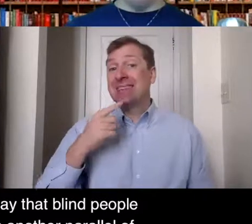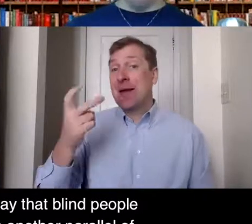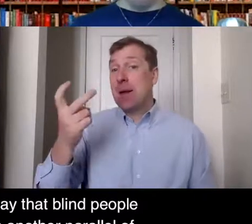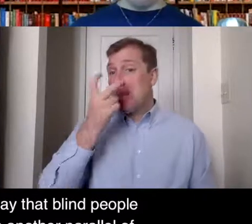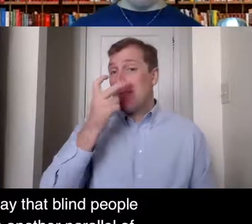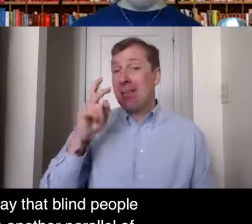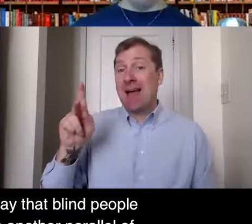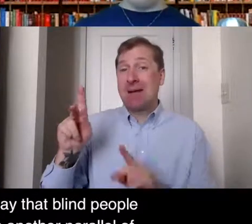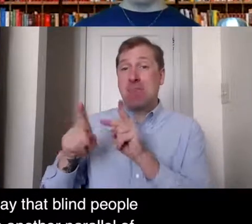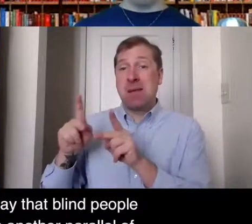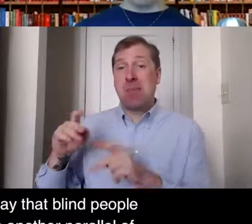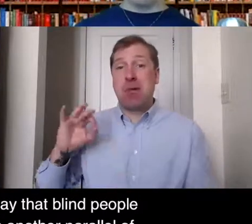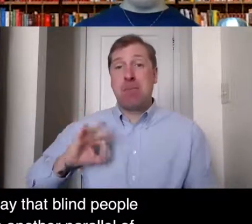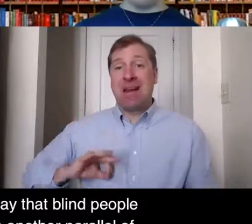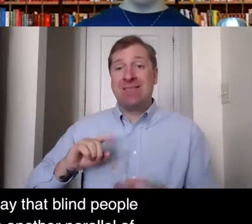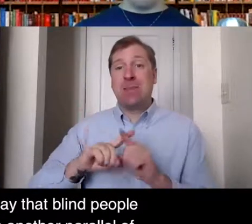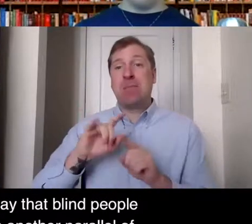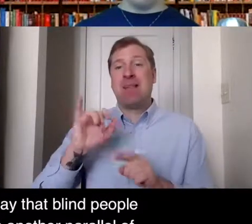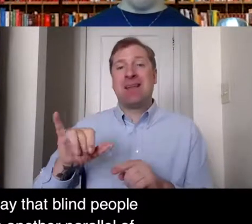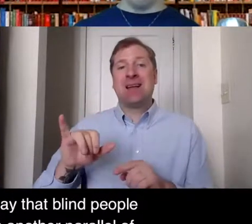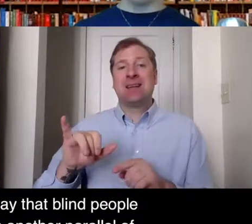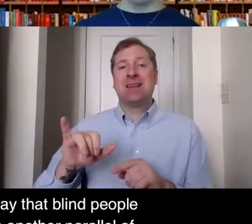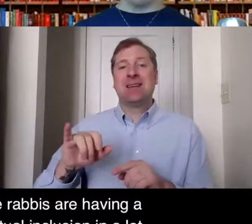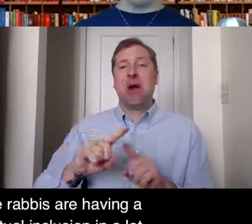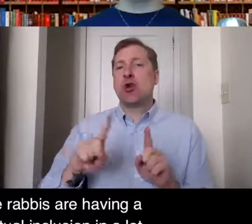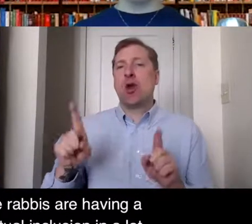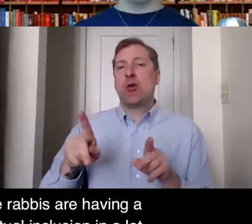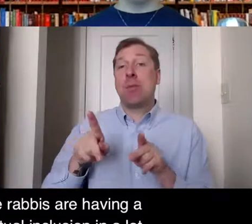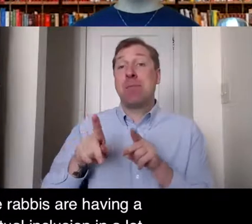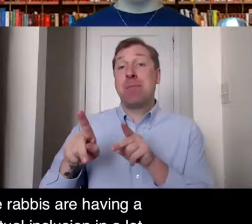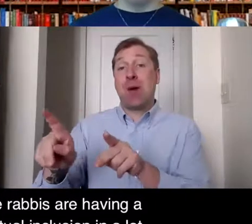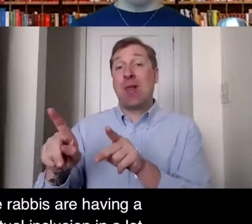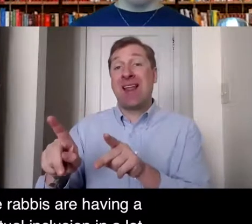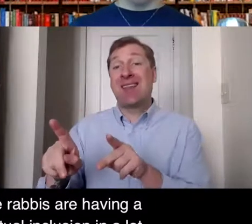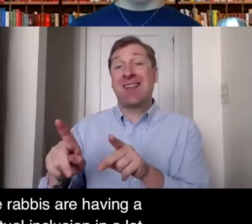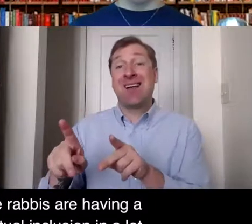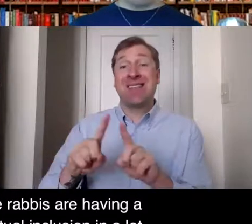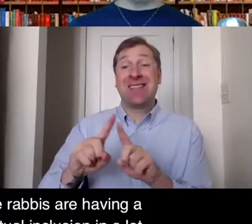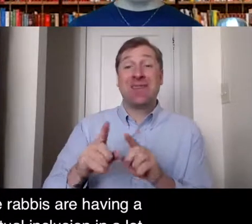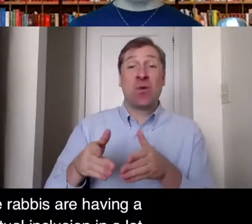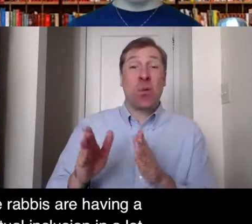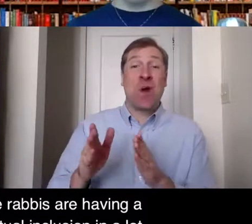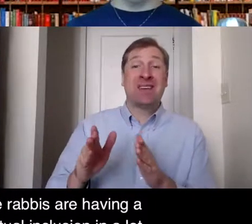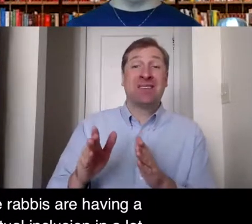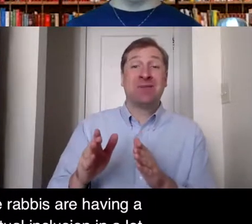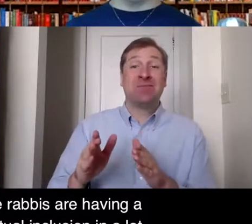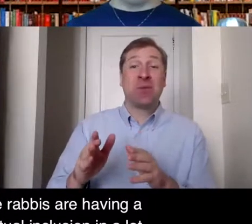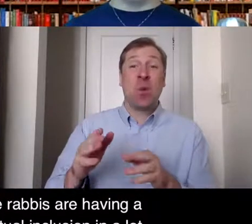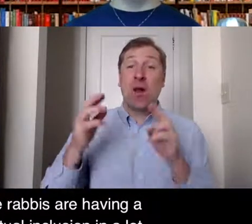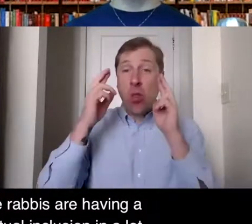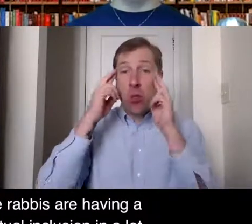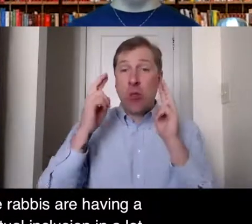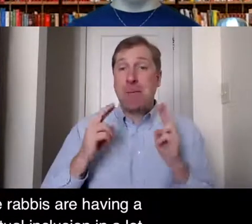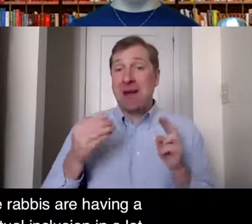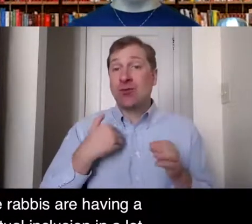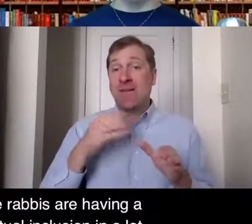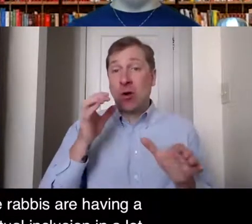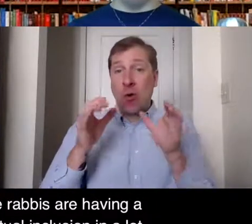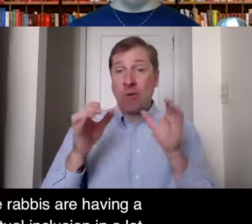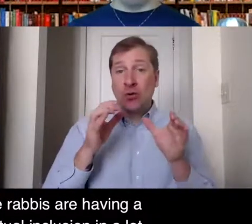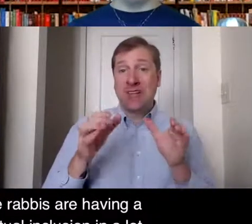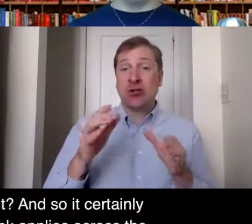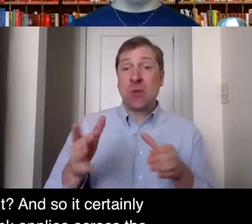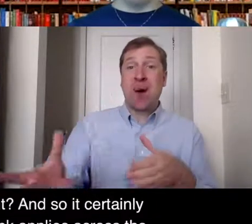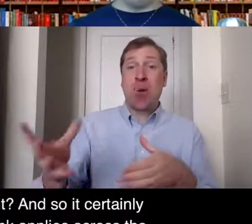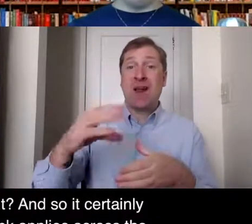benefit. And but that's another parallel of the ways in which the rabbis are having a conversation about ritual inclusion